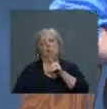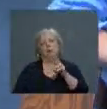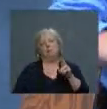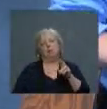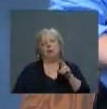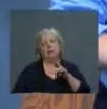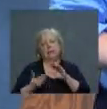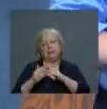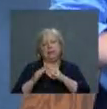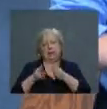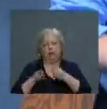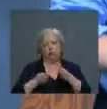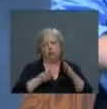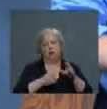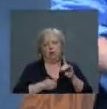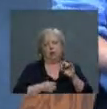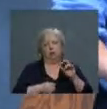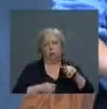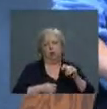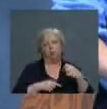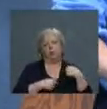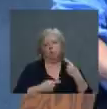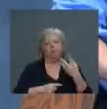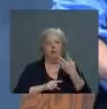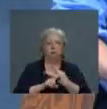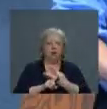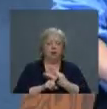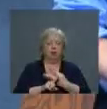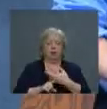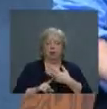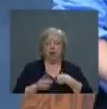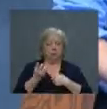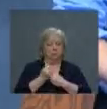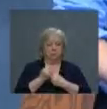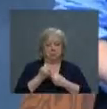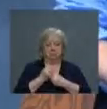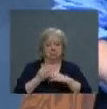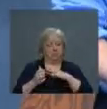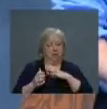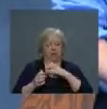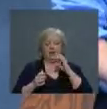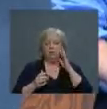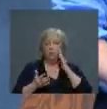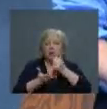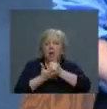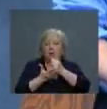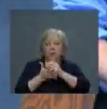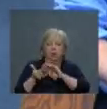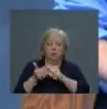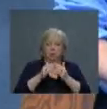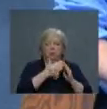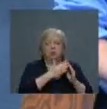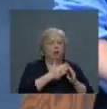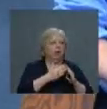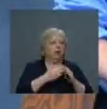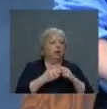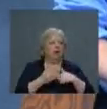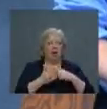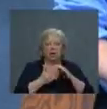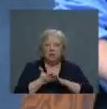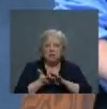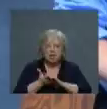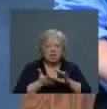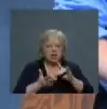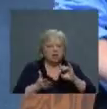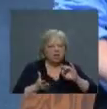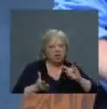now. So, I mean, I'm all for if it's going to help the community because I do construction myself. I clean the ditches out.